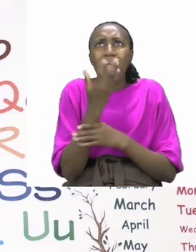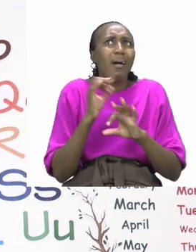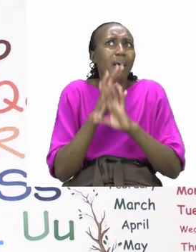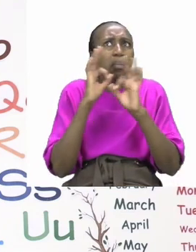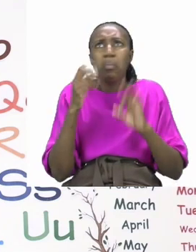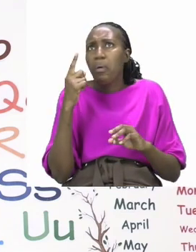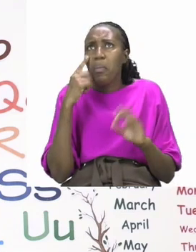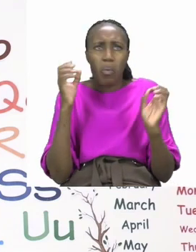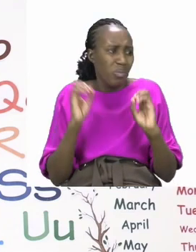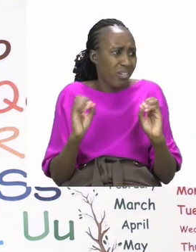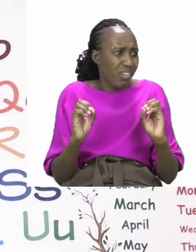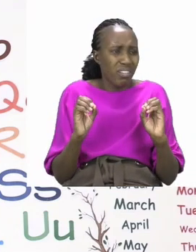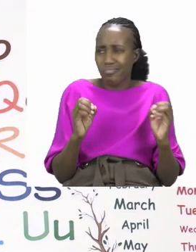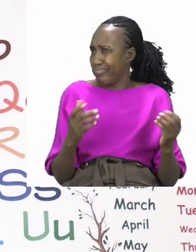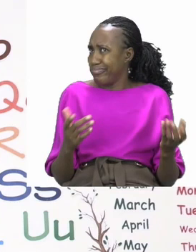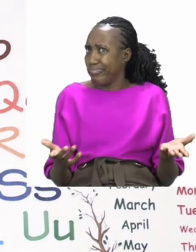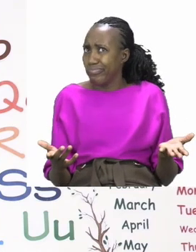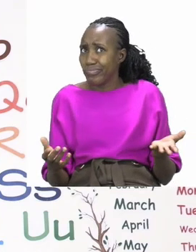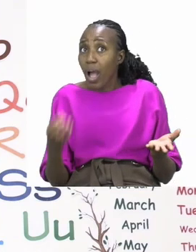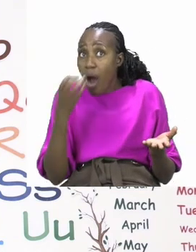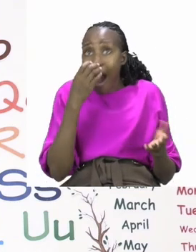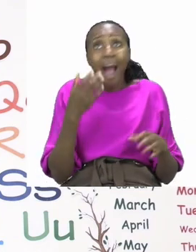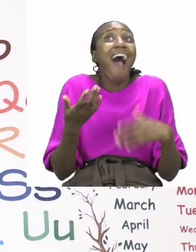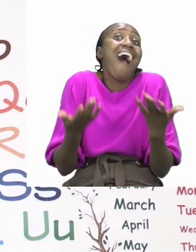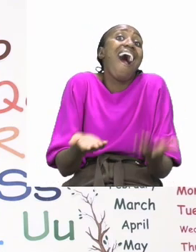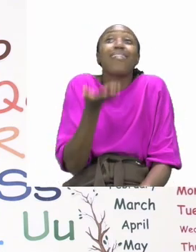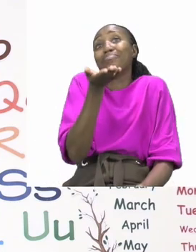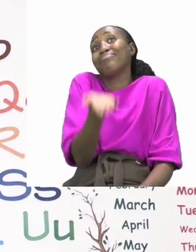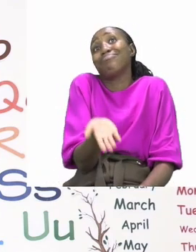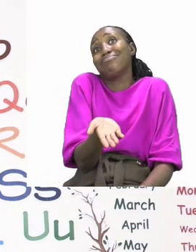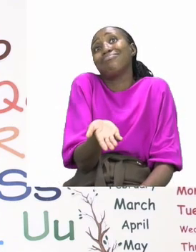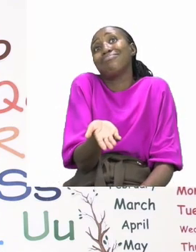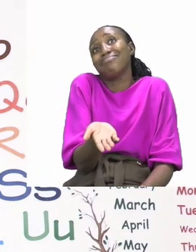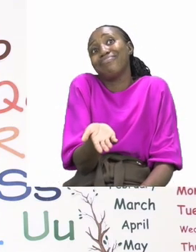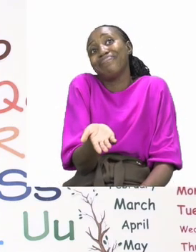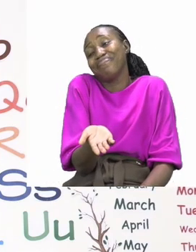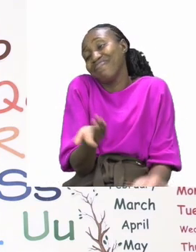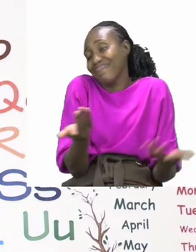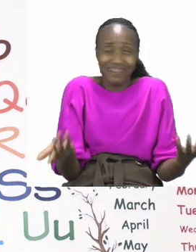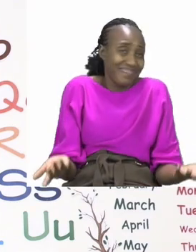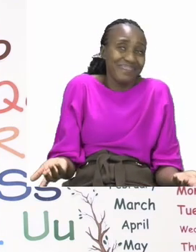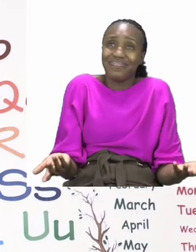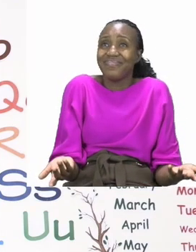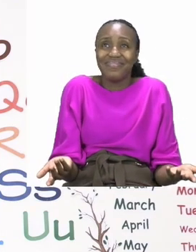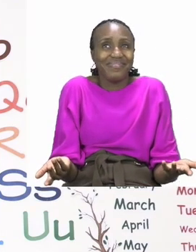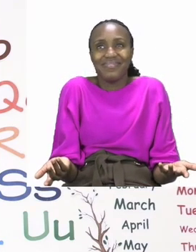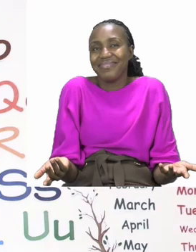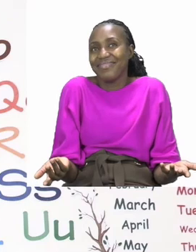seen him come in. Zoshi, are you here? Oh! There you are,